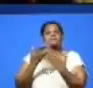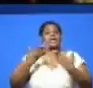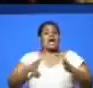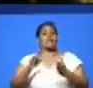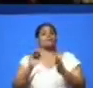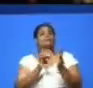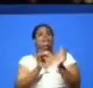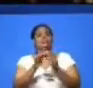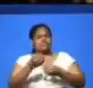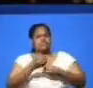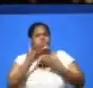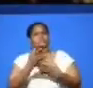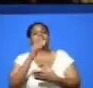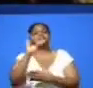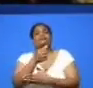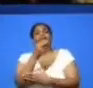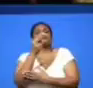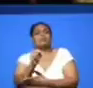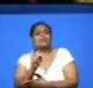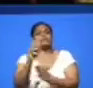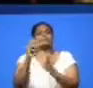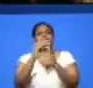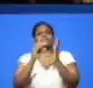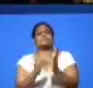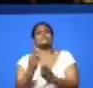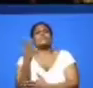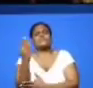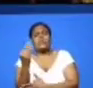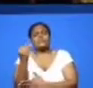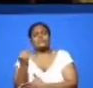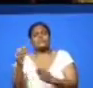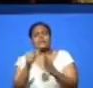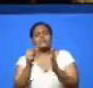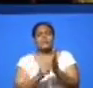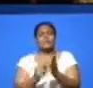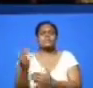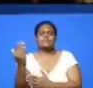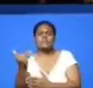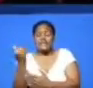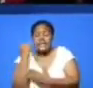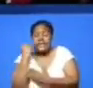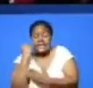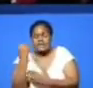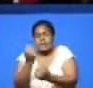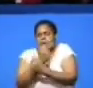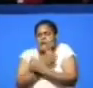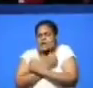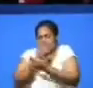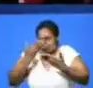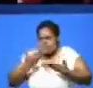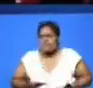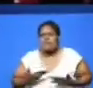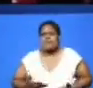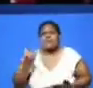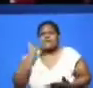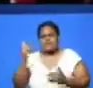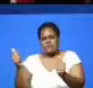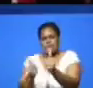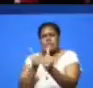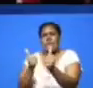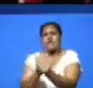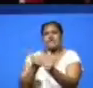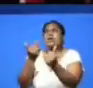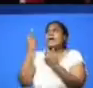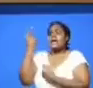himself. He said in John chapter 14 and verse 15, if you love me, if you go follow me, if